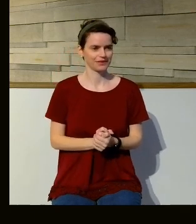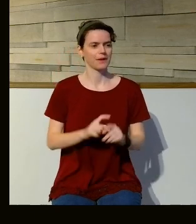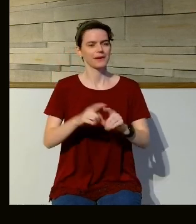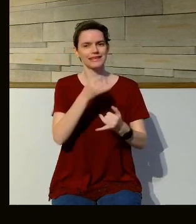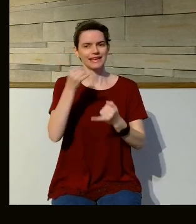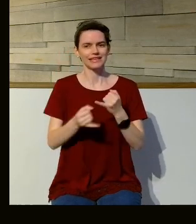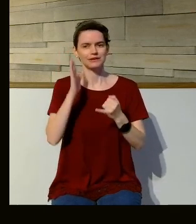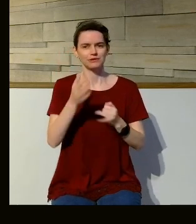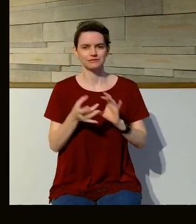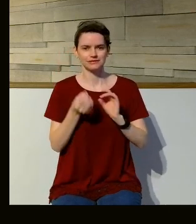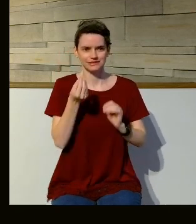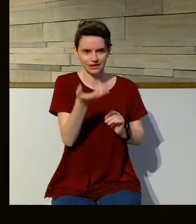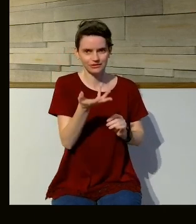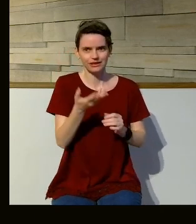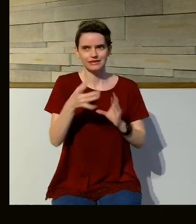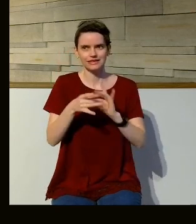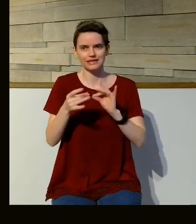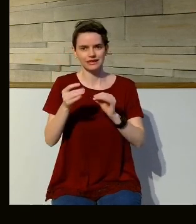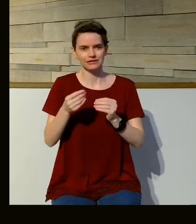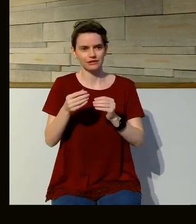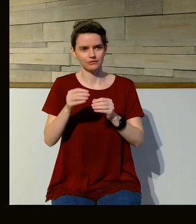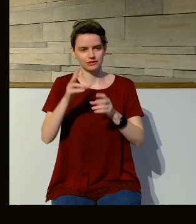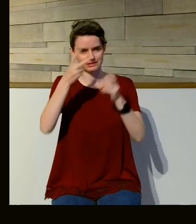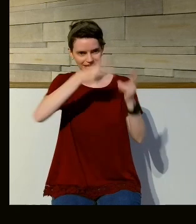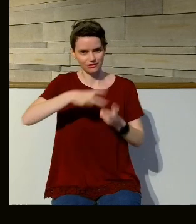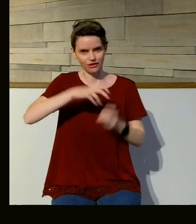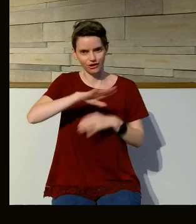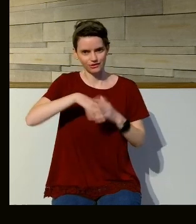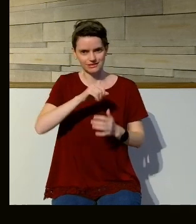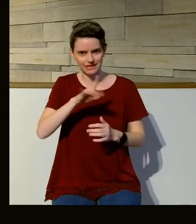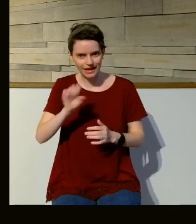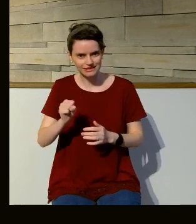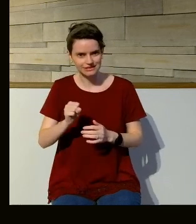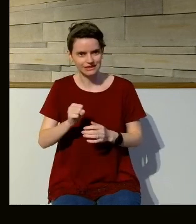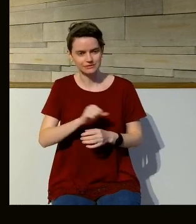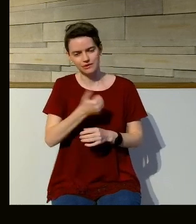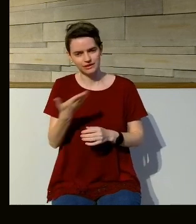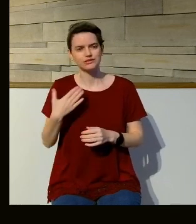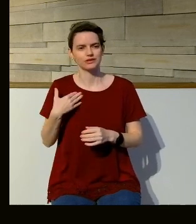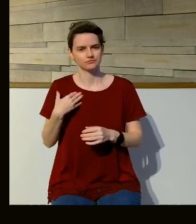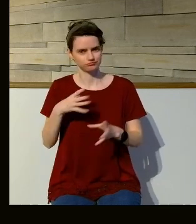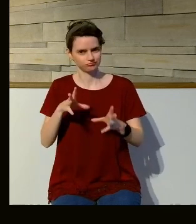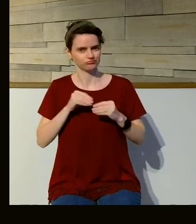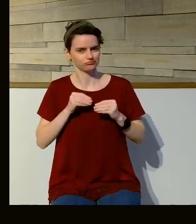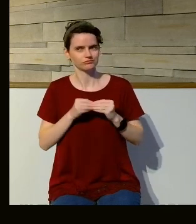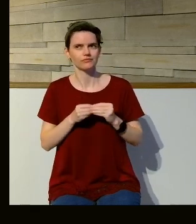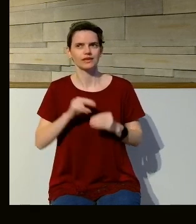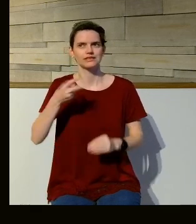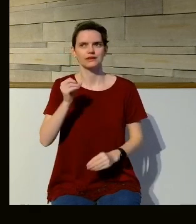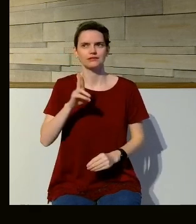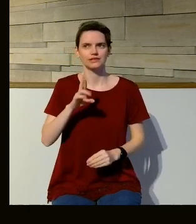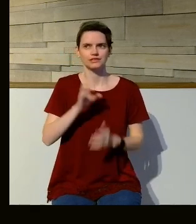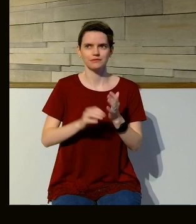But at the end of this, I'll give you a link where you can download the slides that I presented today, and I have some material you can take as well. 2 Corinthians chapter